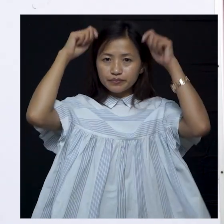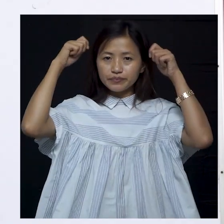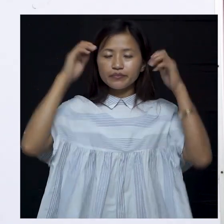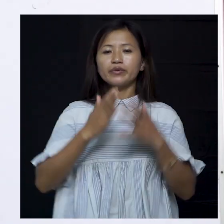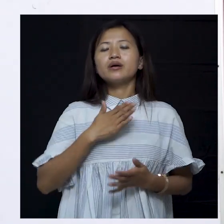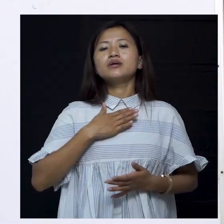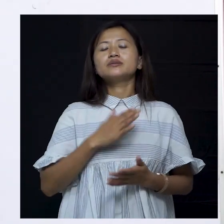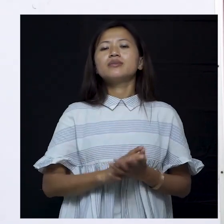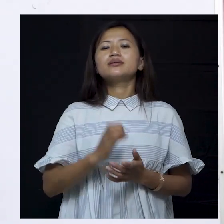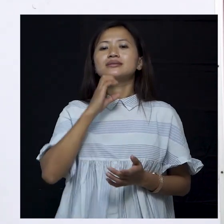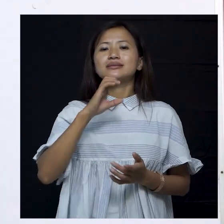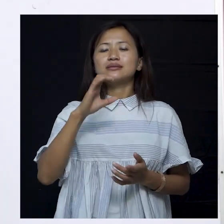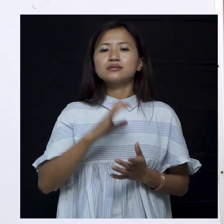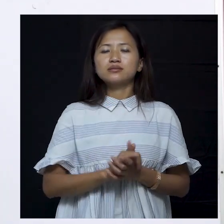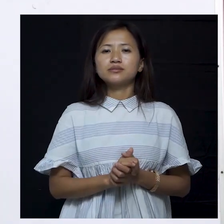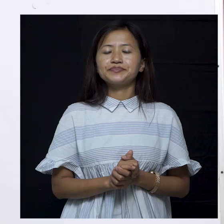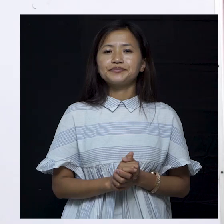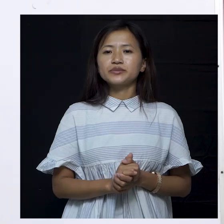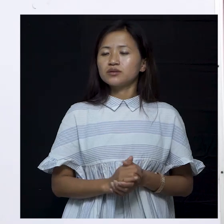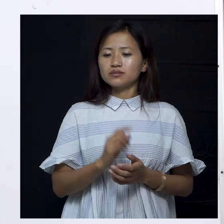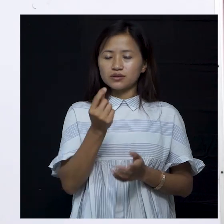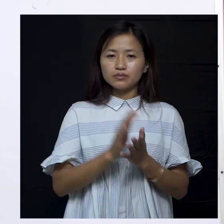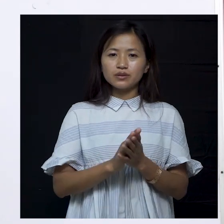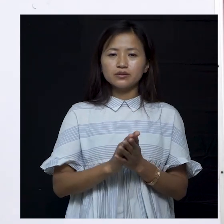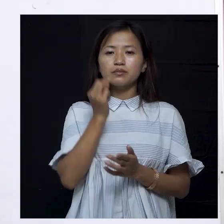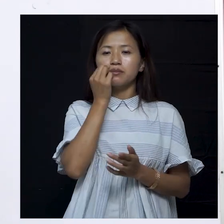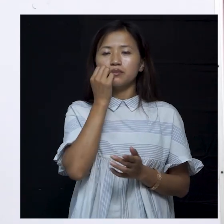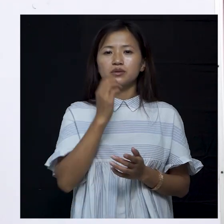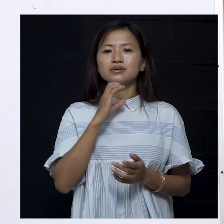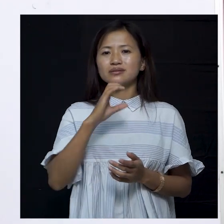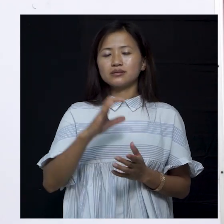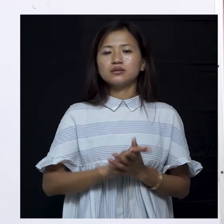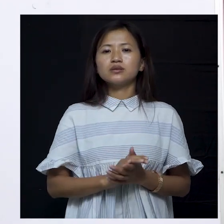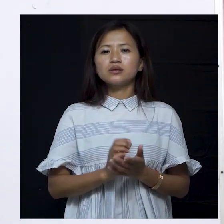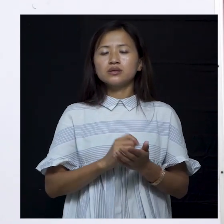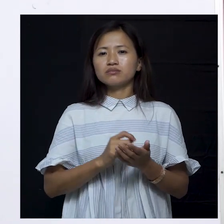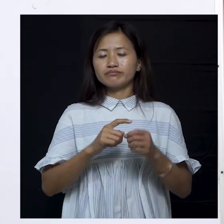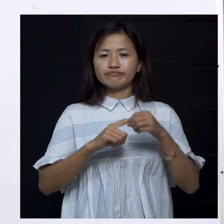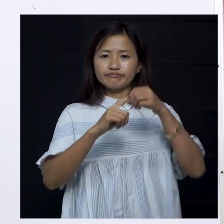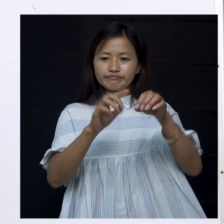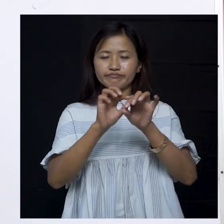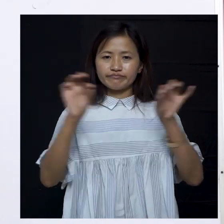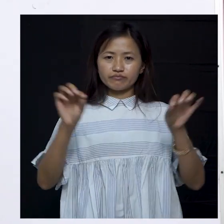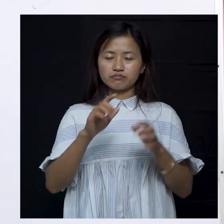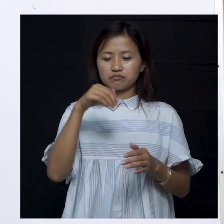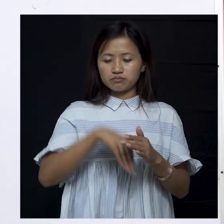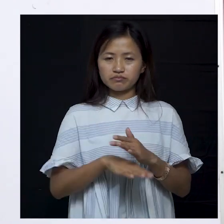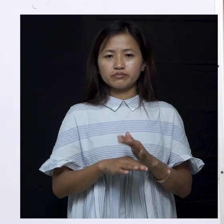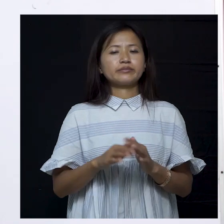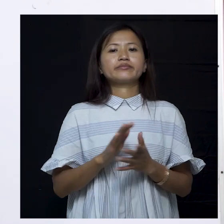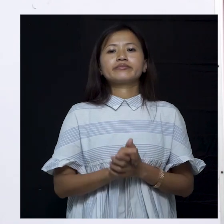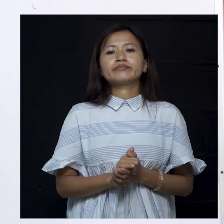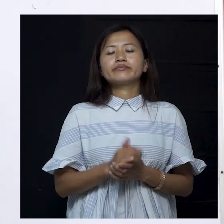the boy is my cousin, and just by saying that the boy is your cousin, your sentence quality does not go down, right? The quality